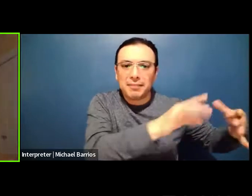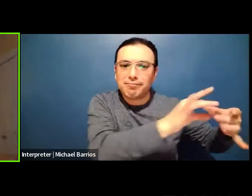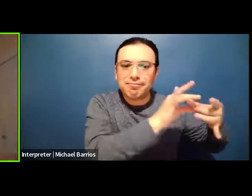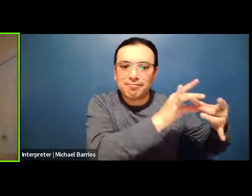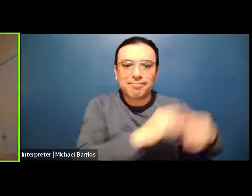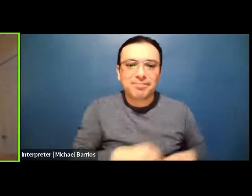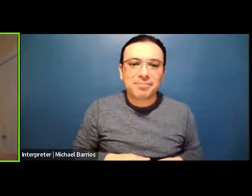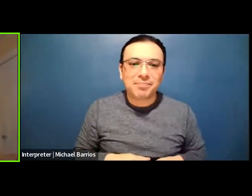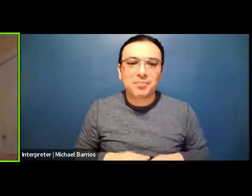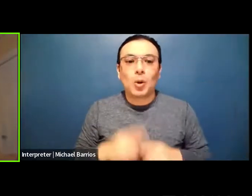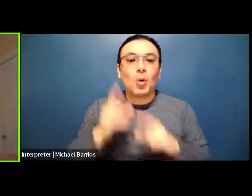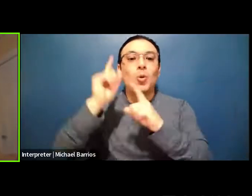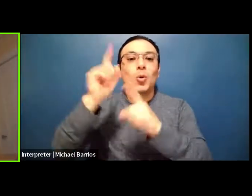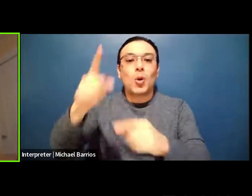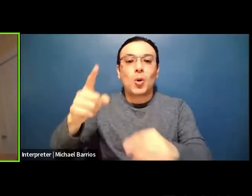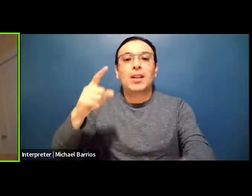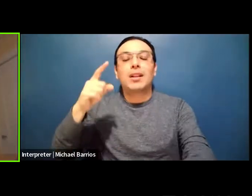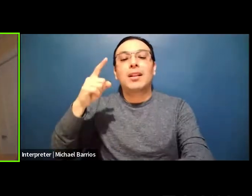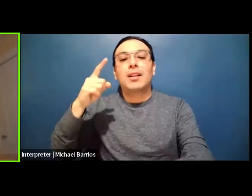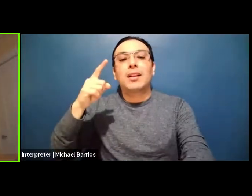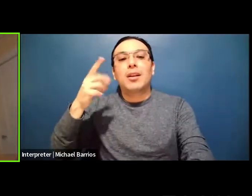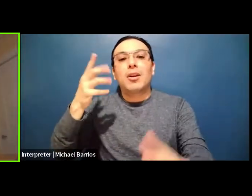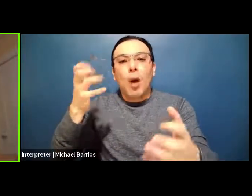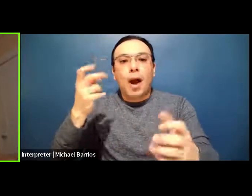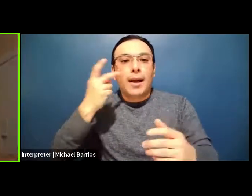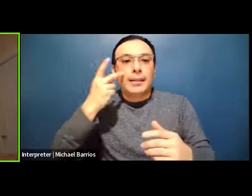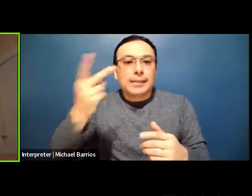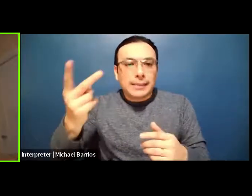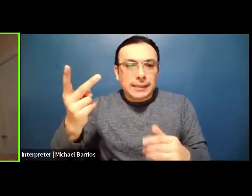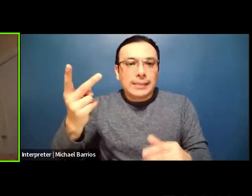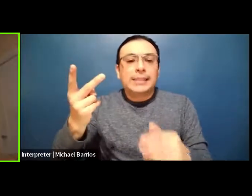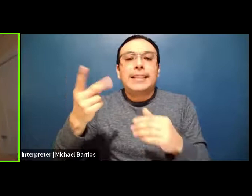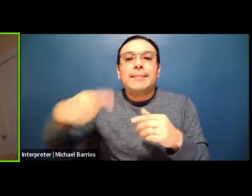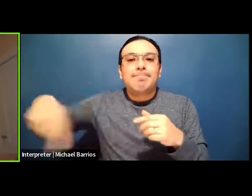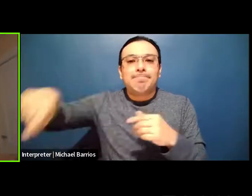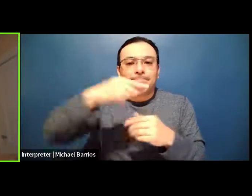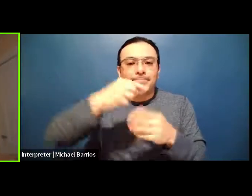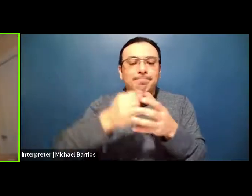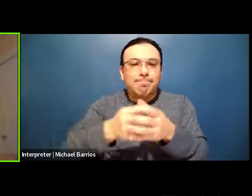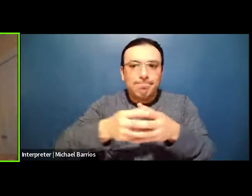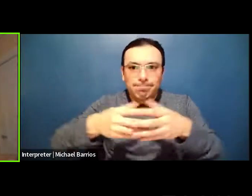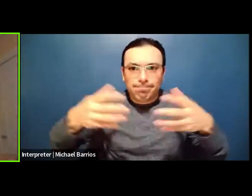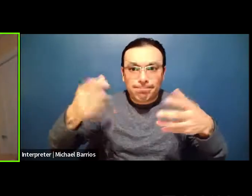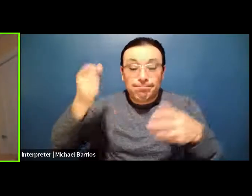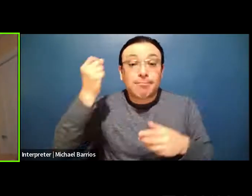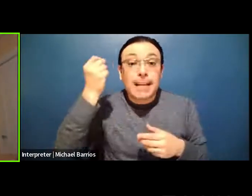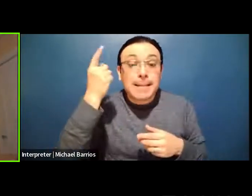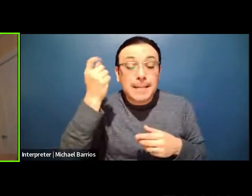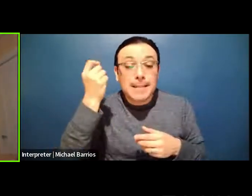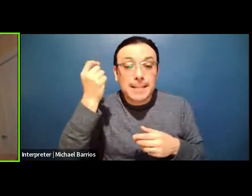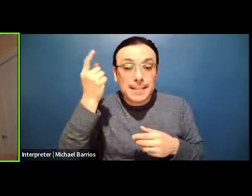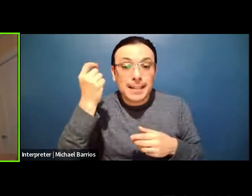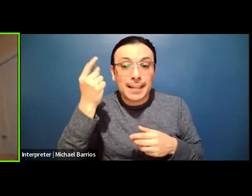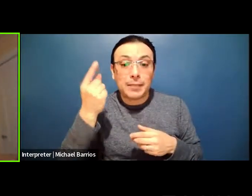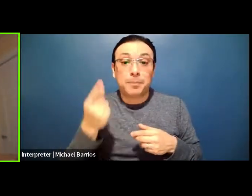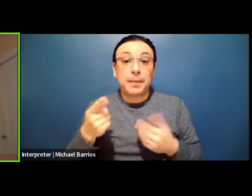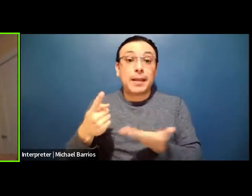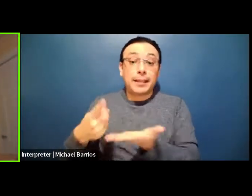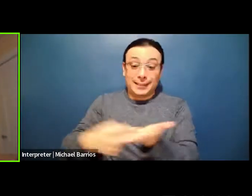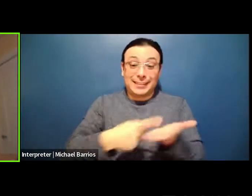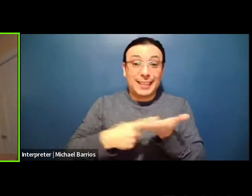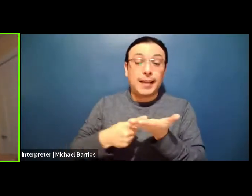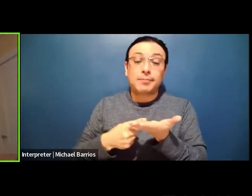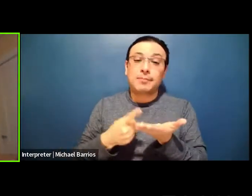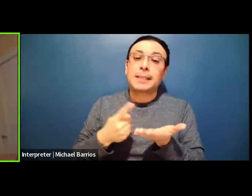of talk, is not without its dangers. We might say about our conversation